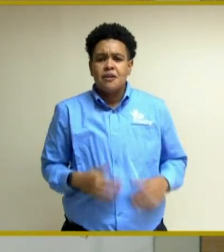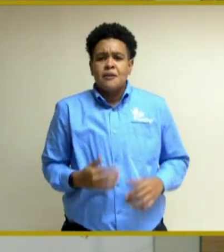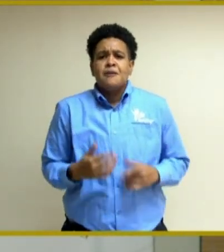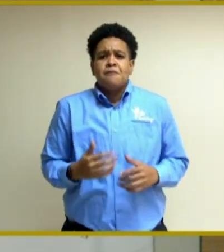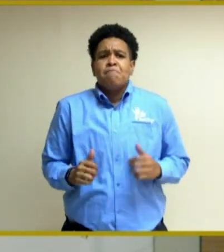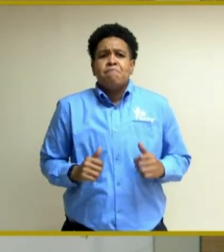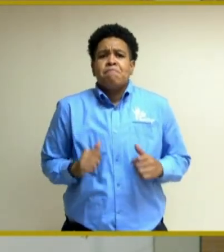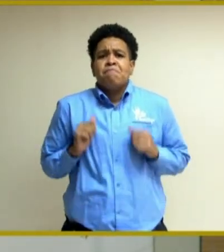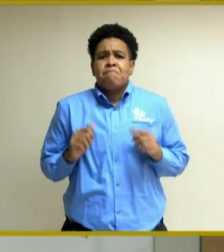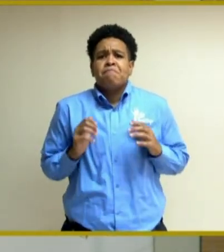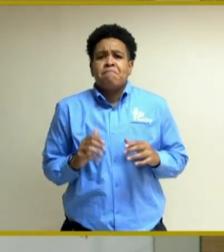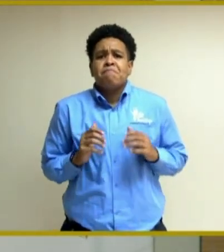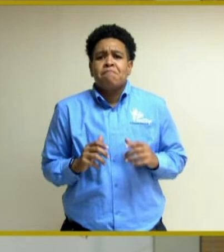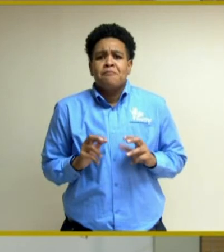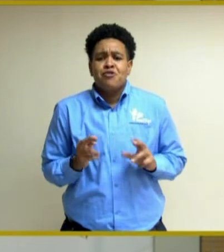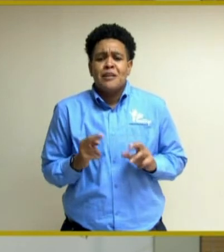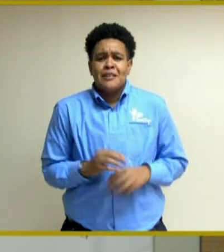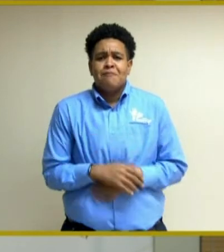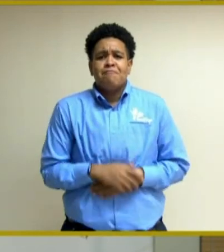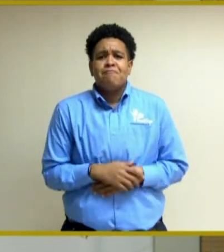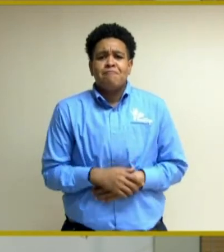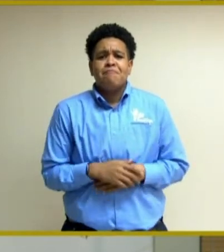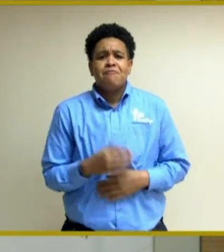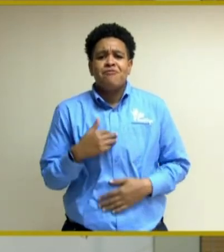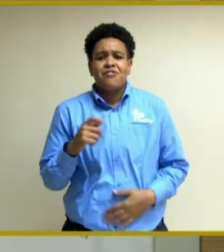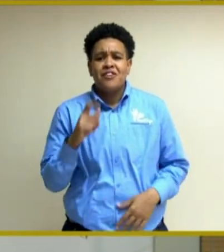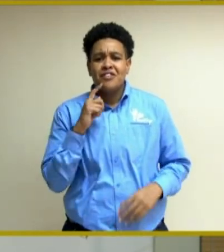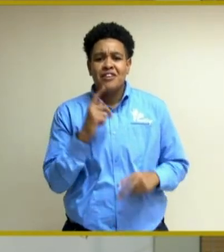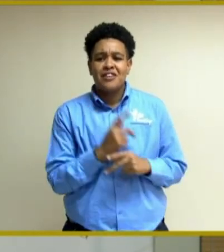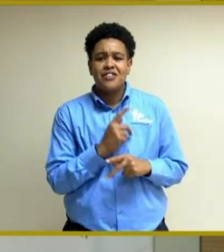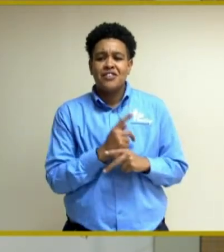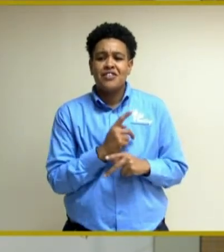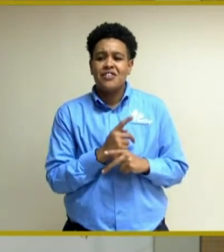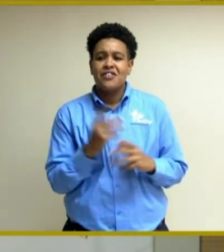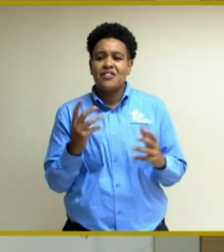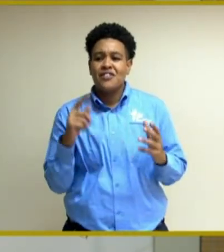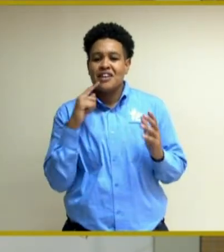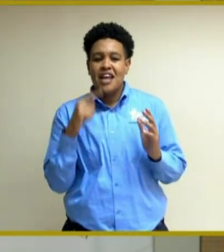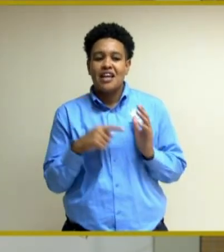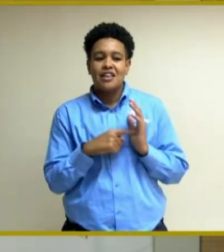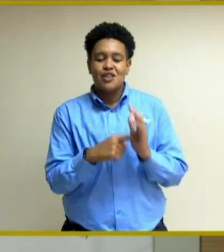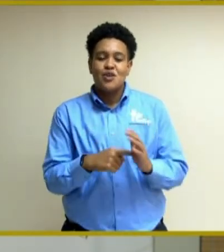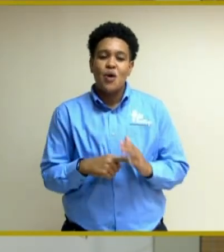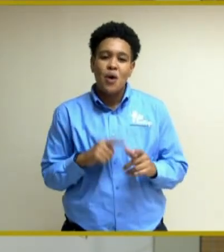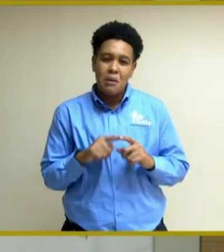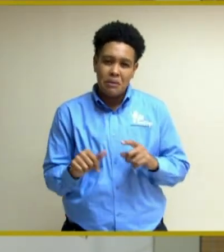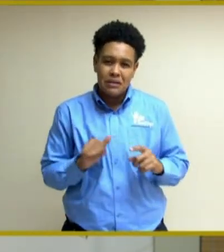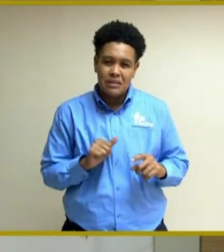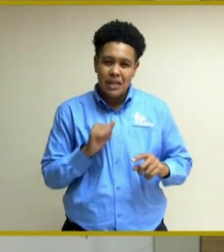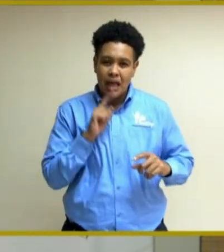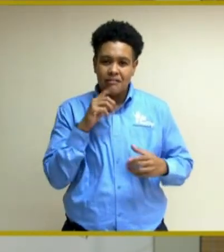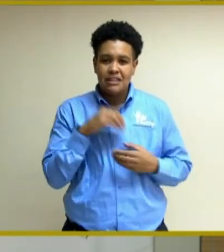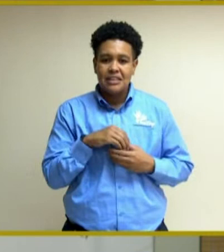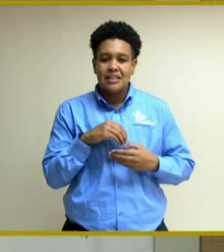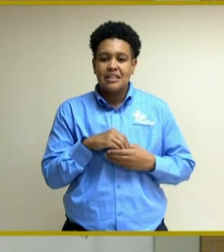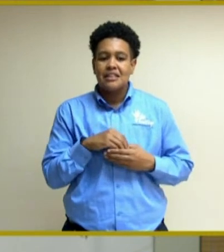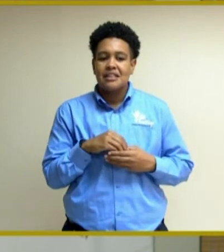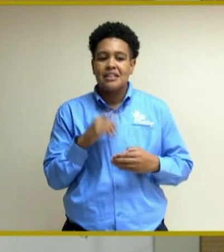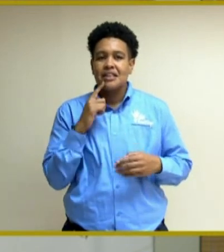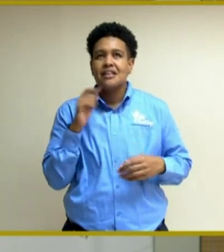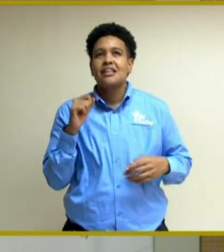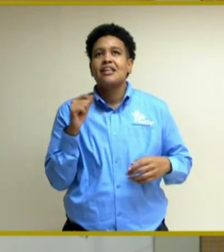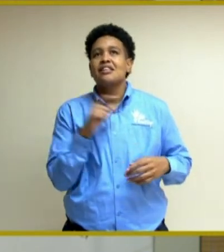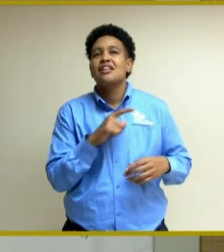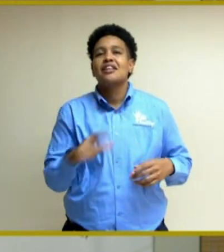myself, expecting it. You didn't see it because I had to be very careful what I showed. But I was really inside saying, yes,